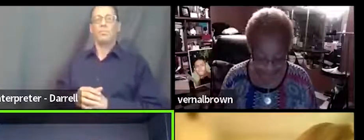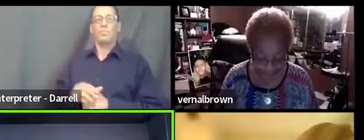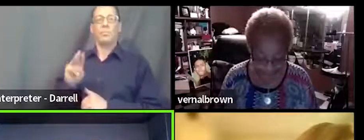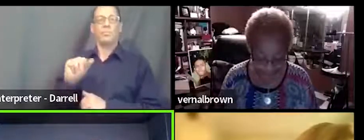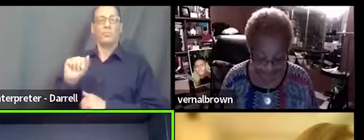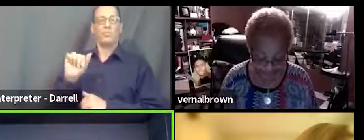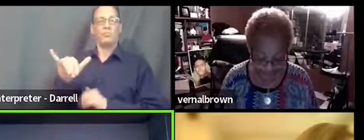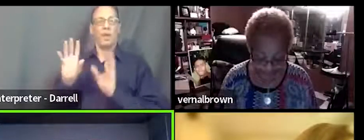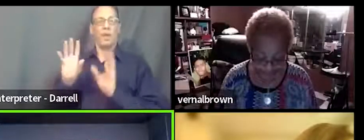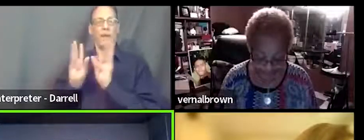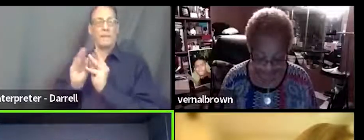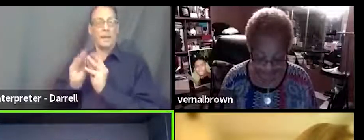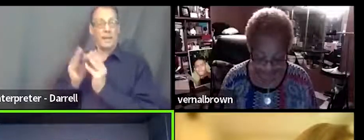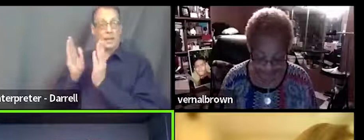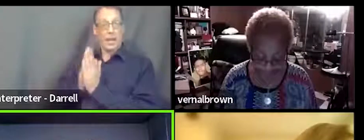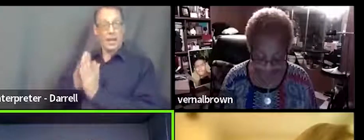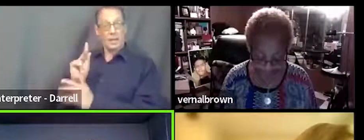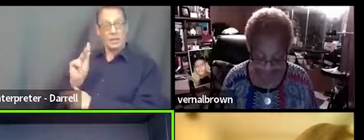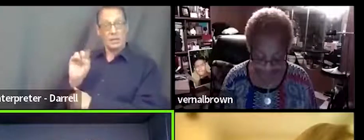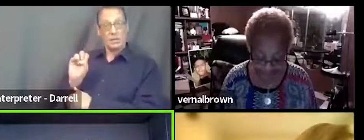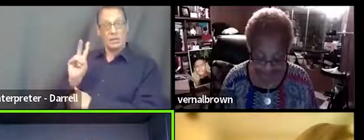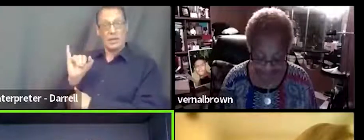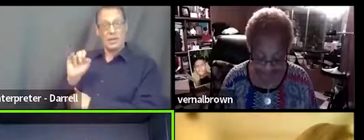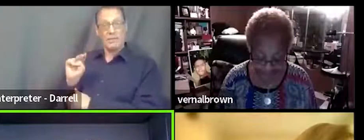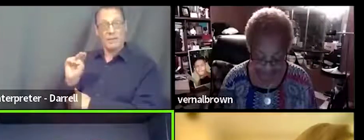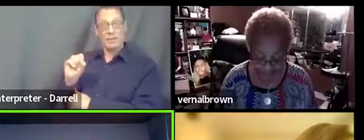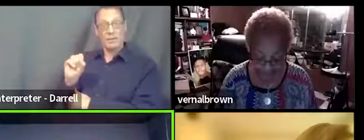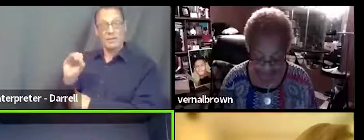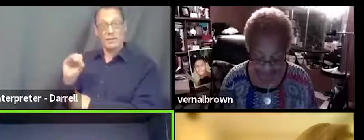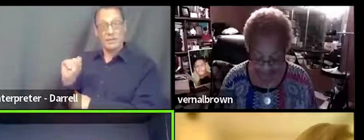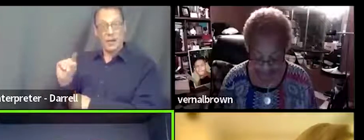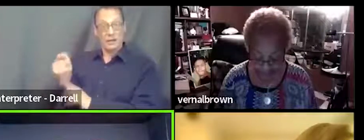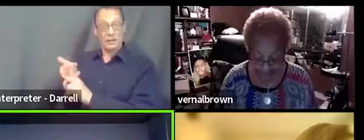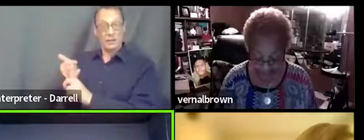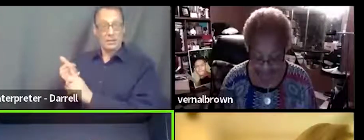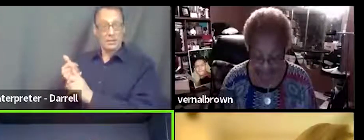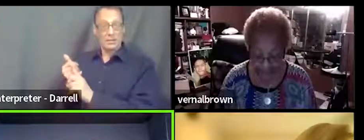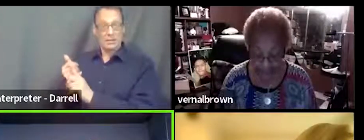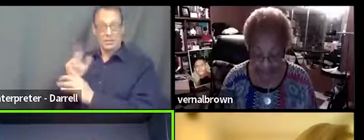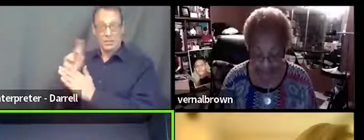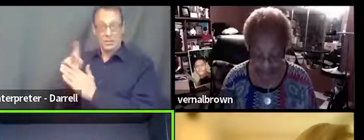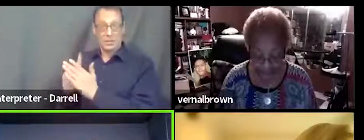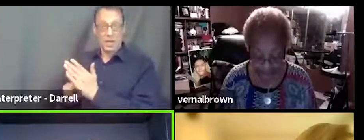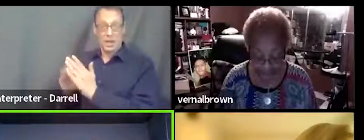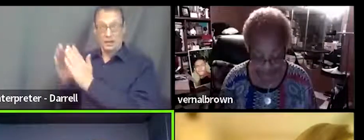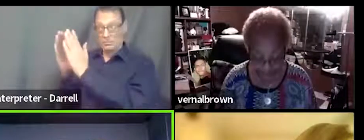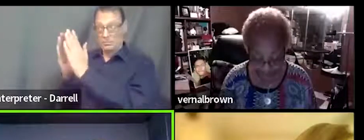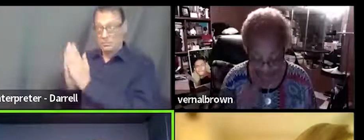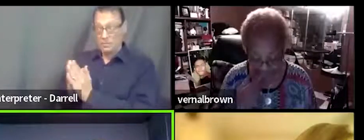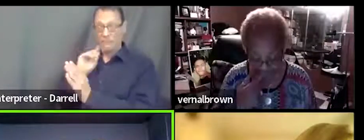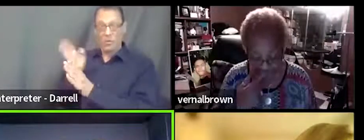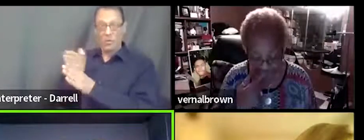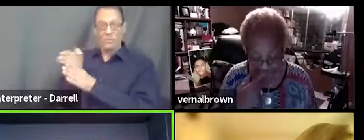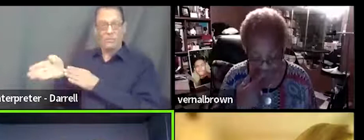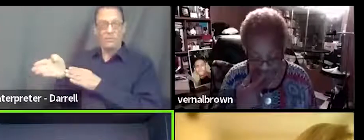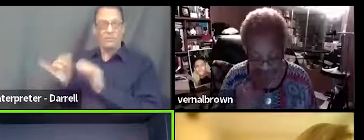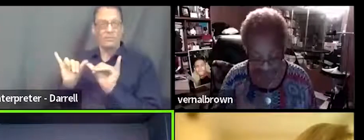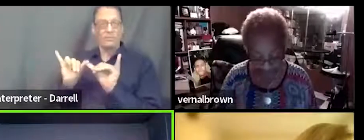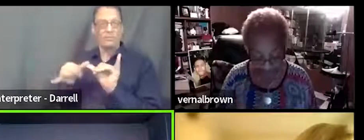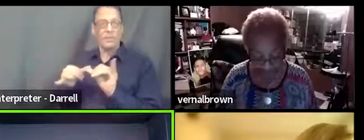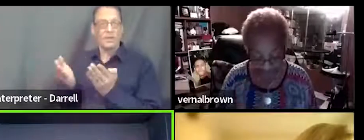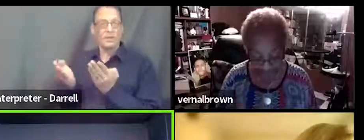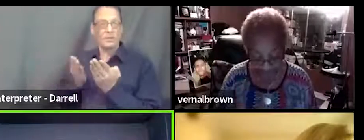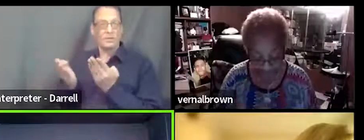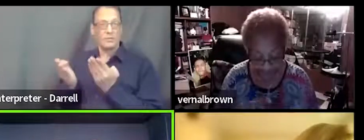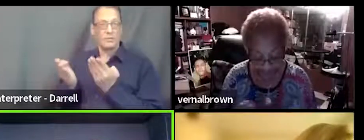authorized Kevin Scott, General Manager of Security, to proceed with design solicitation for professional engineering services for the